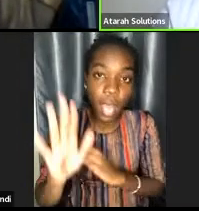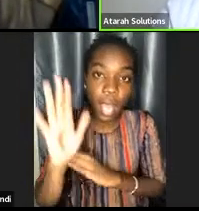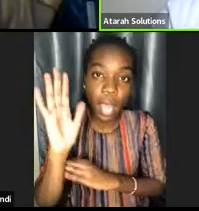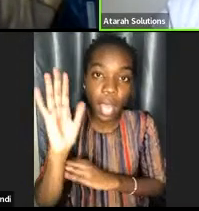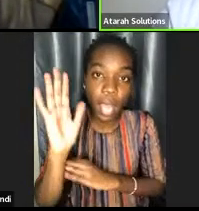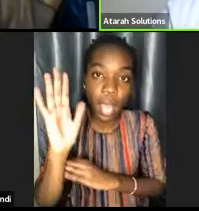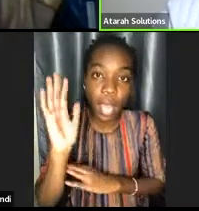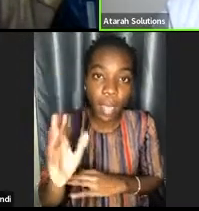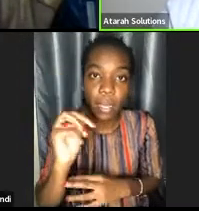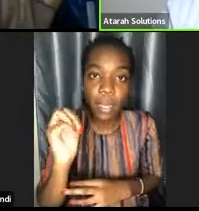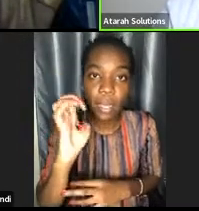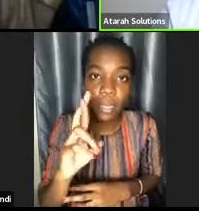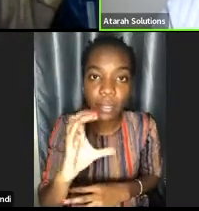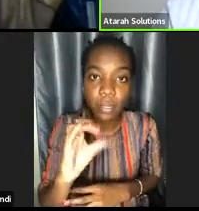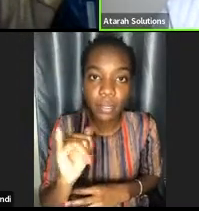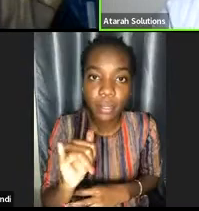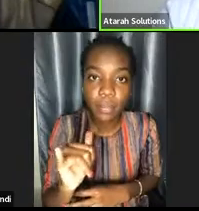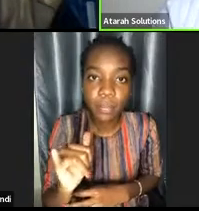Masi Kamau?